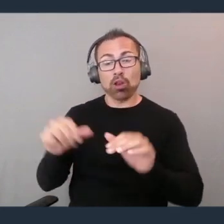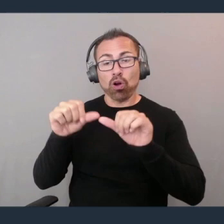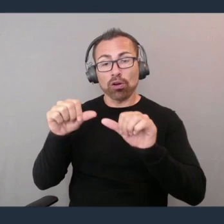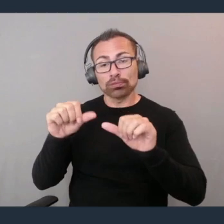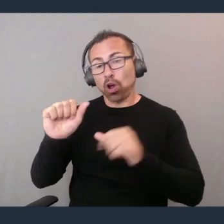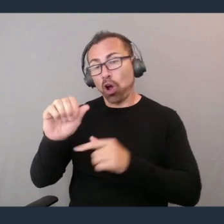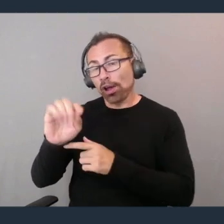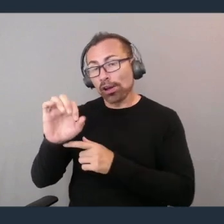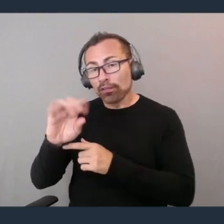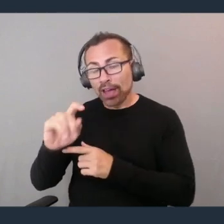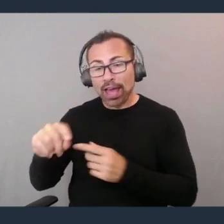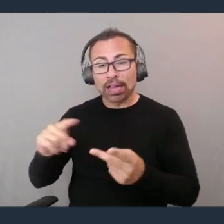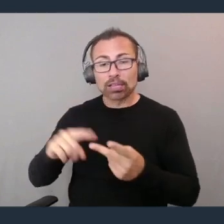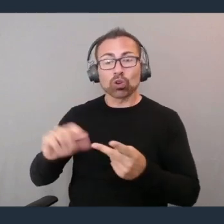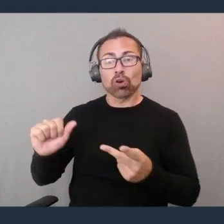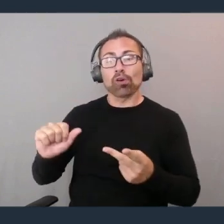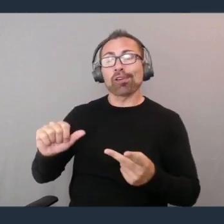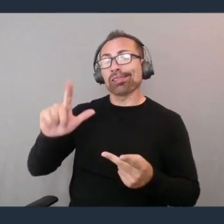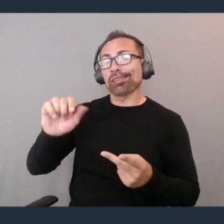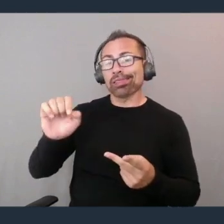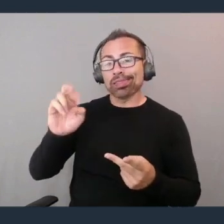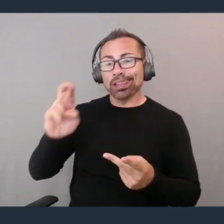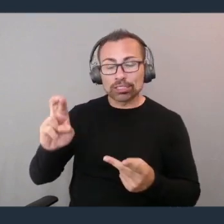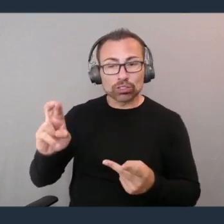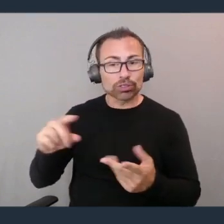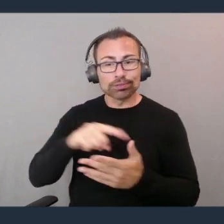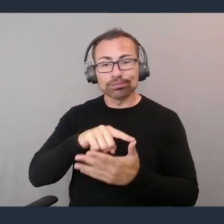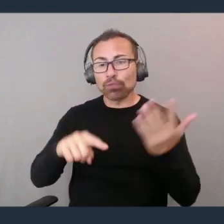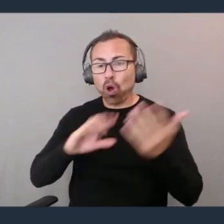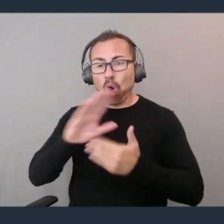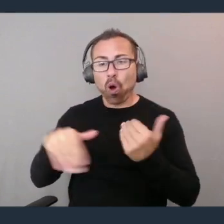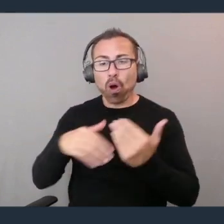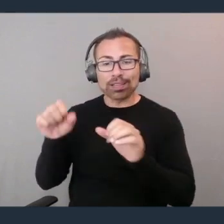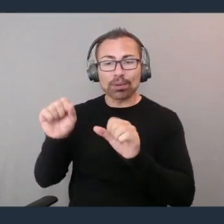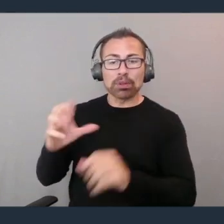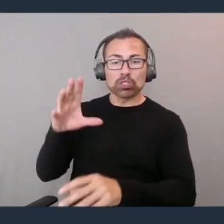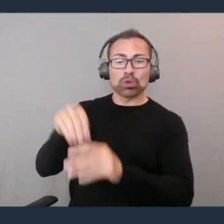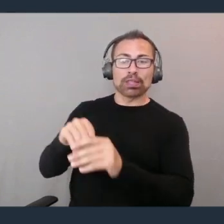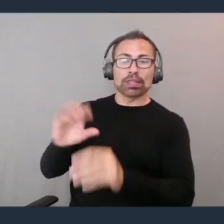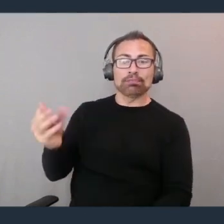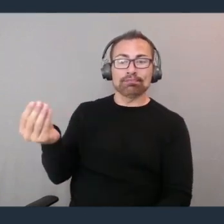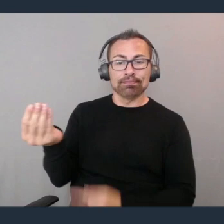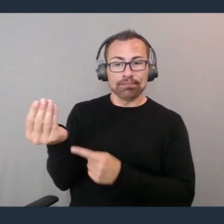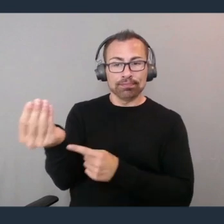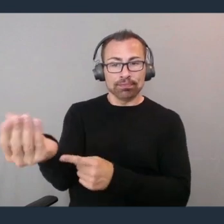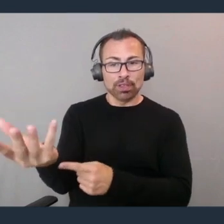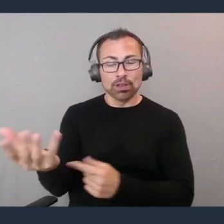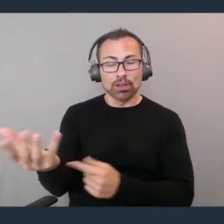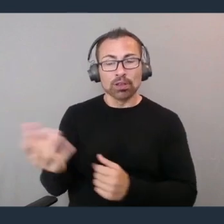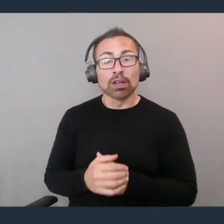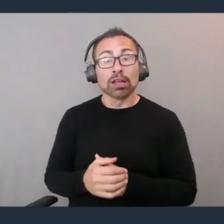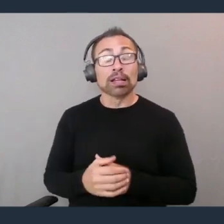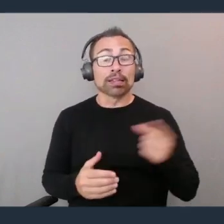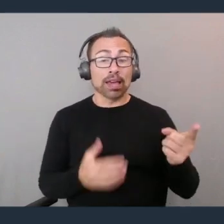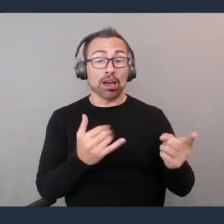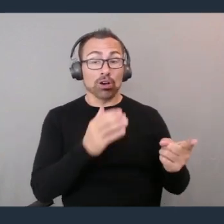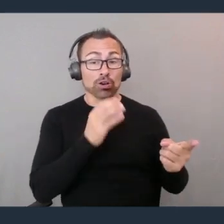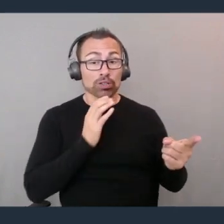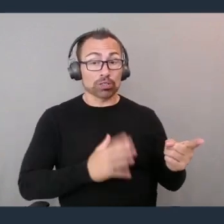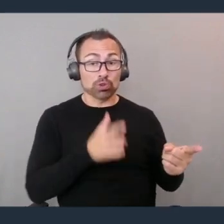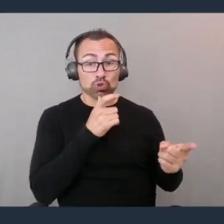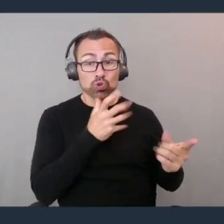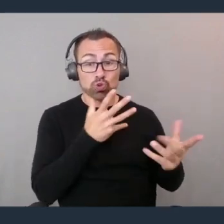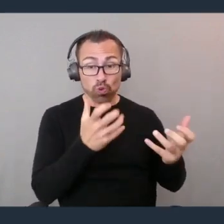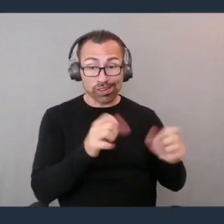that type of capability, all of that which comes right out of the box with Inf2 instances. And then for customers who want to deploy right away, they can